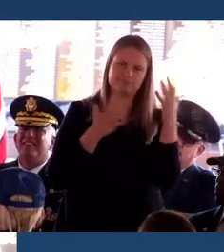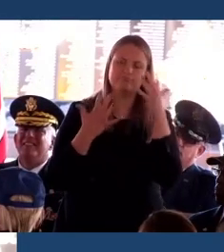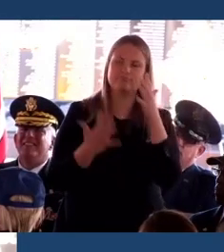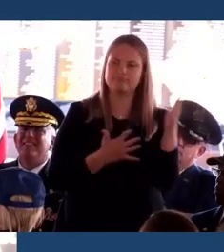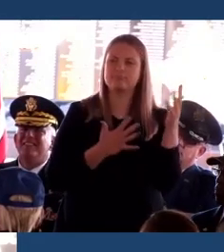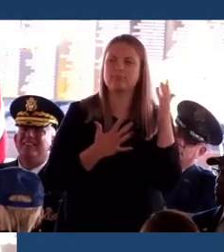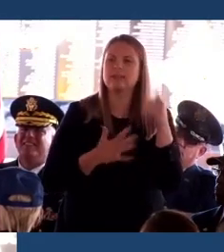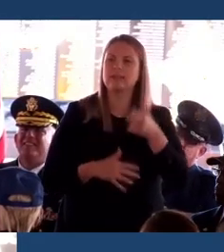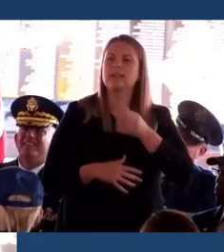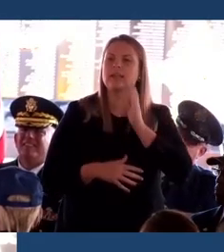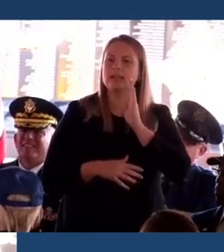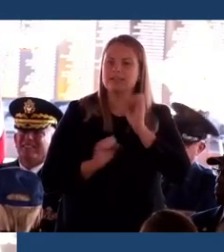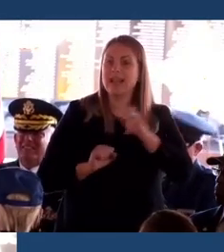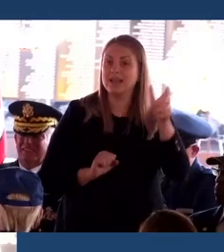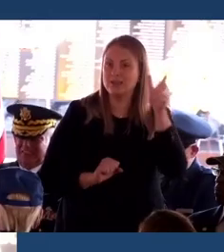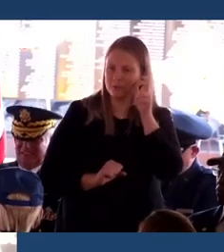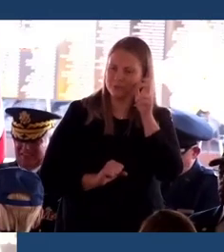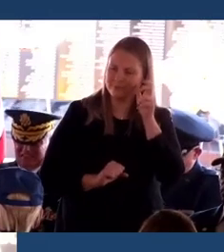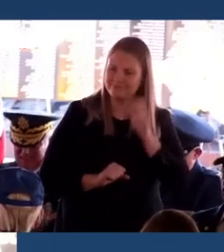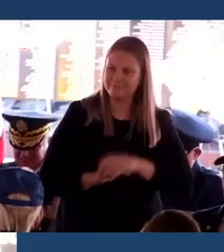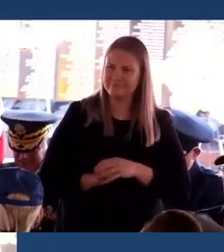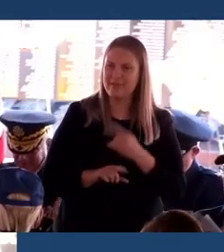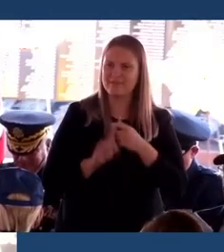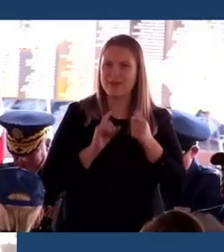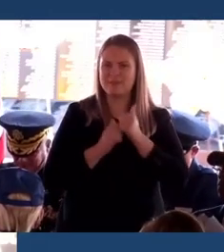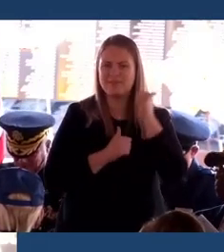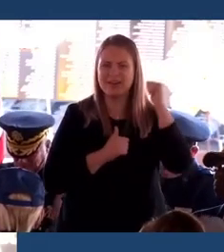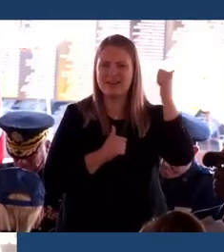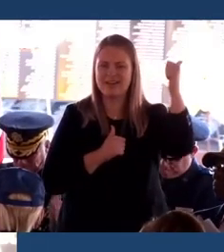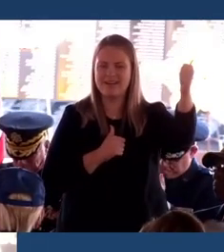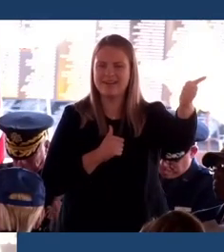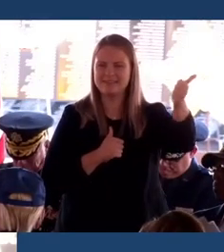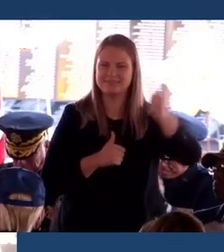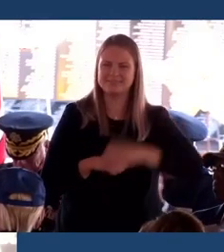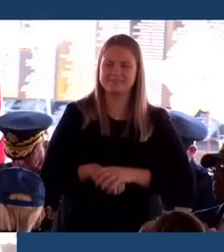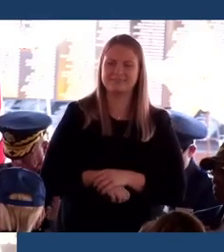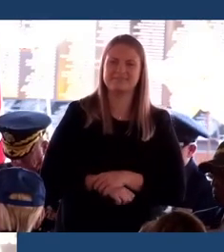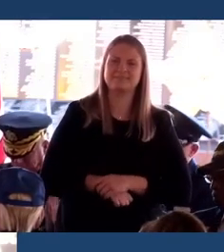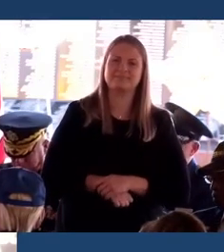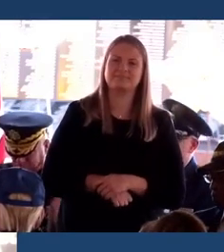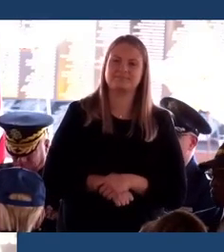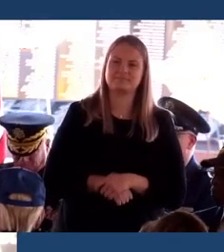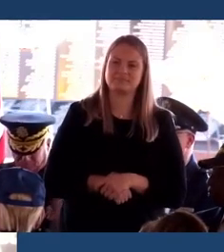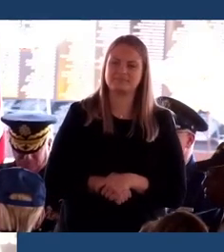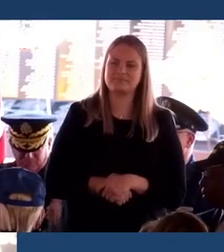that he'll be able to hear from the distance at which he's currently serving.